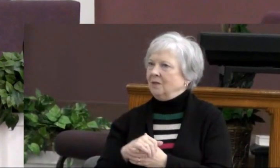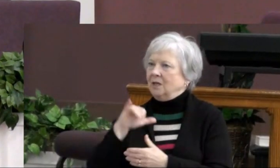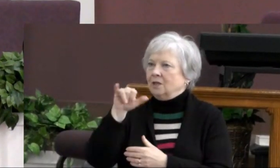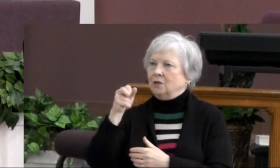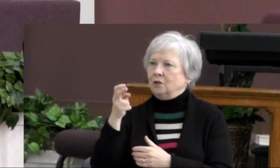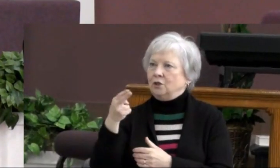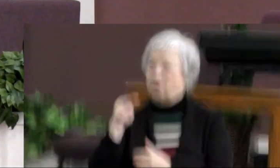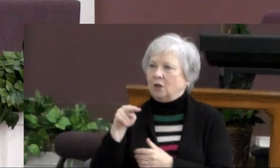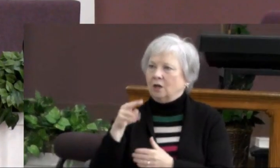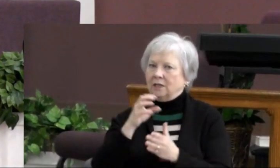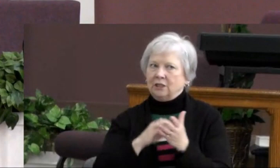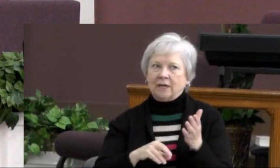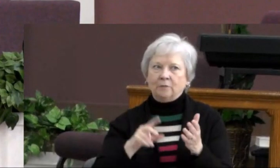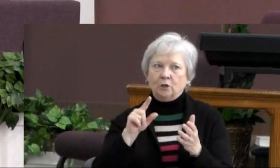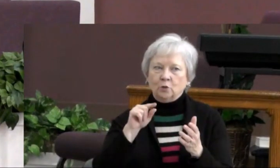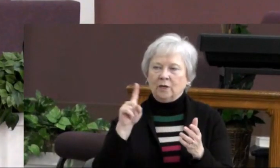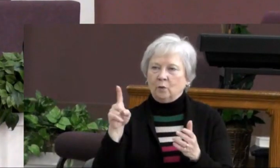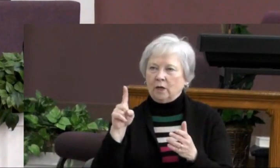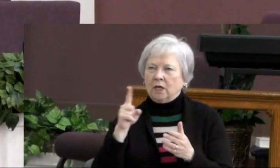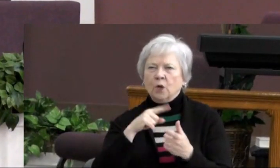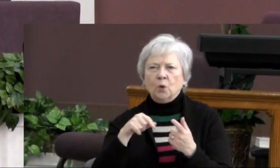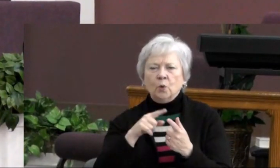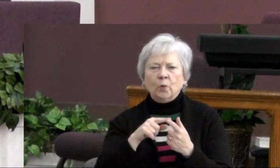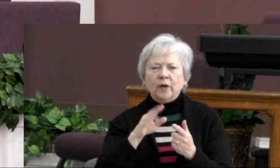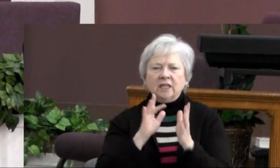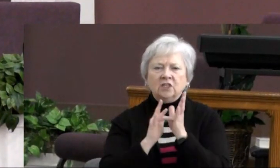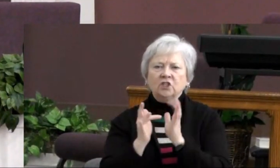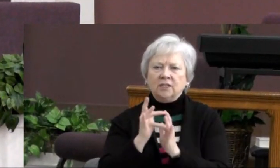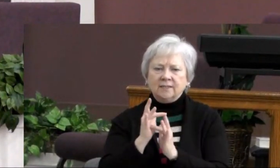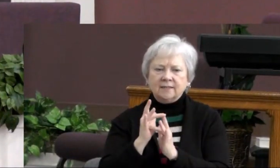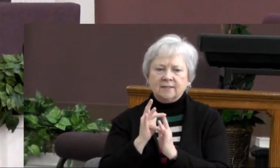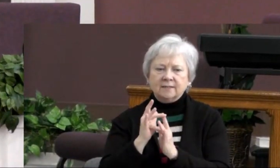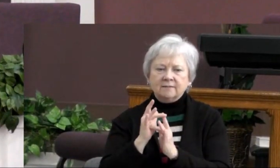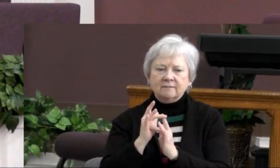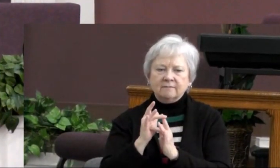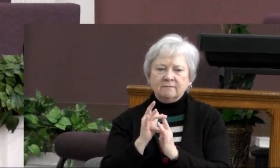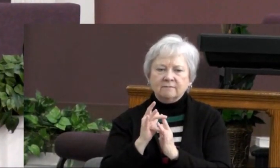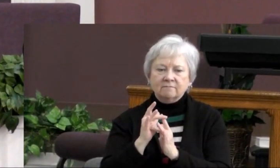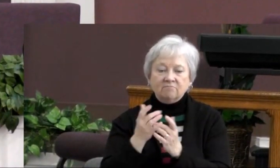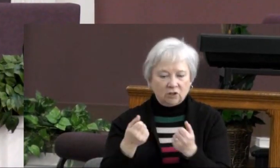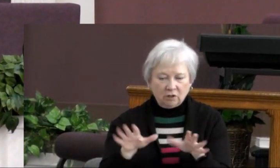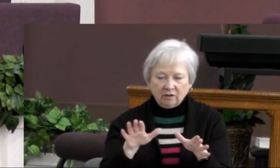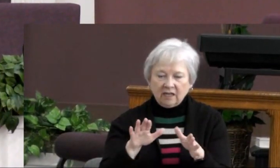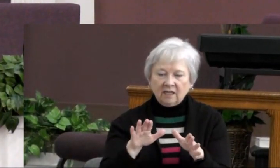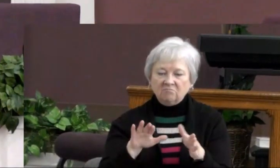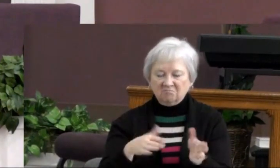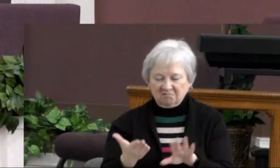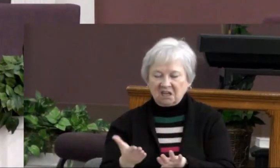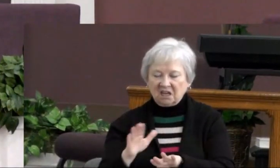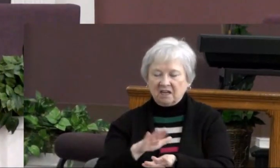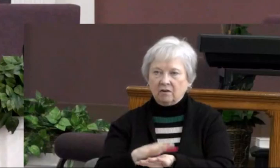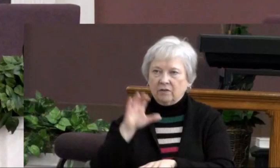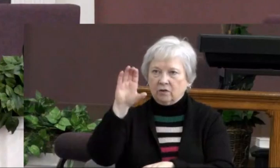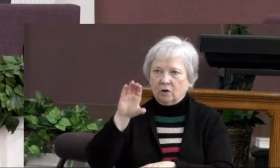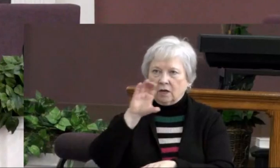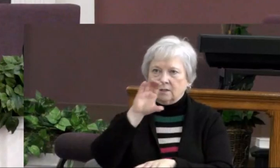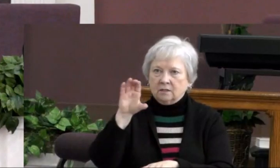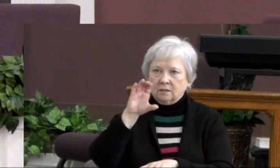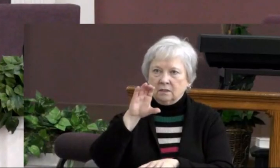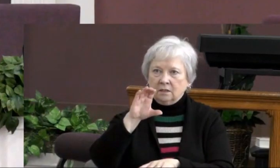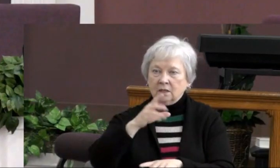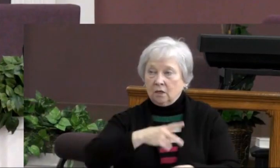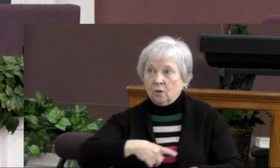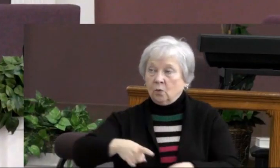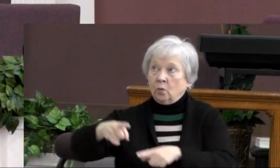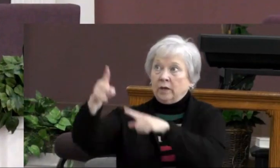John chapter 21. This is when Jesus had died on the cross and he ascended to heaven and